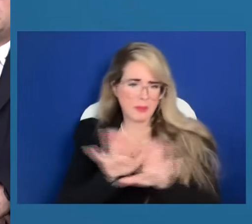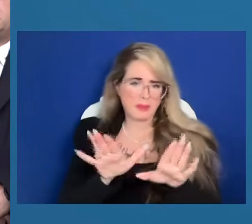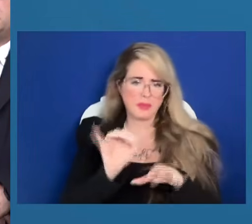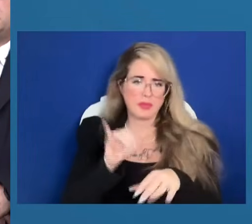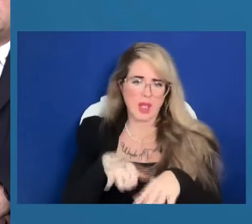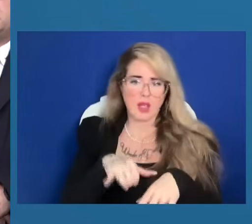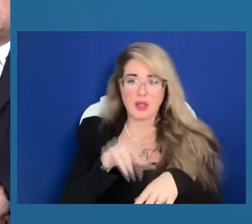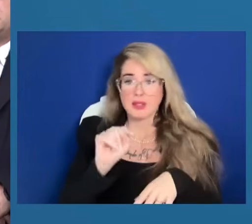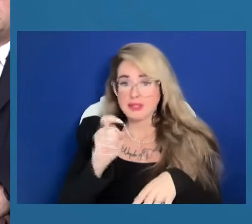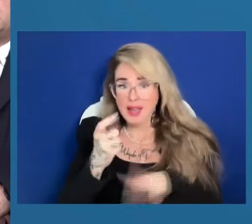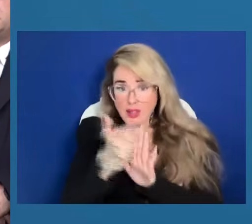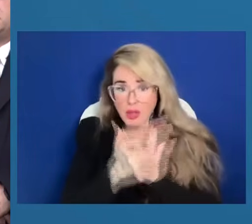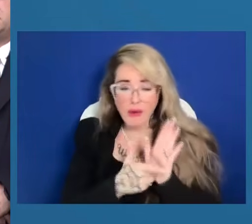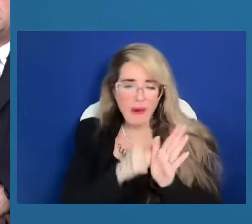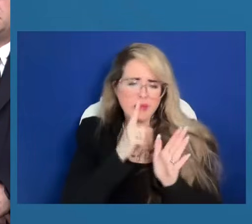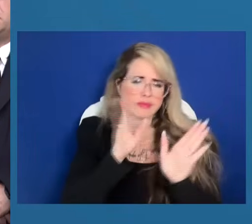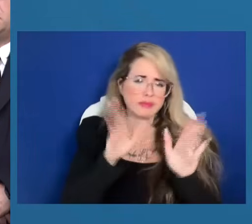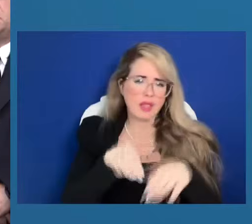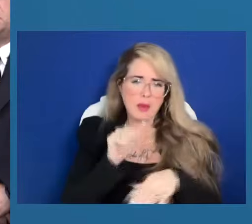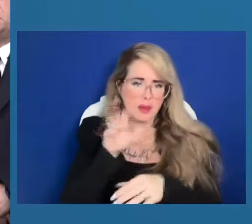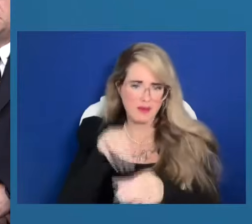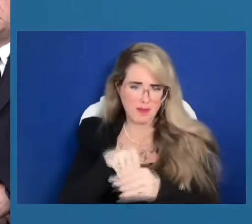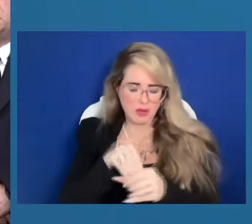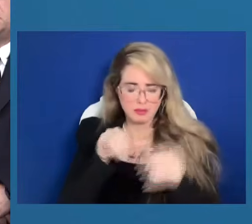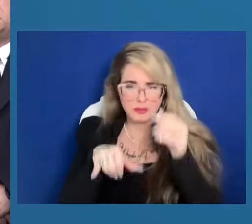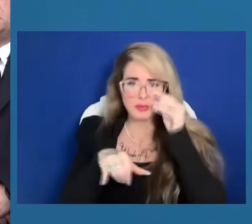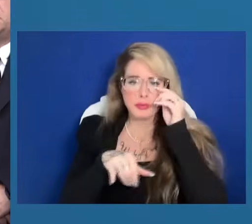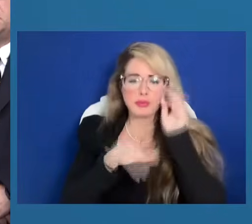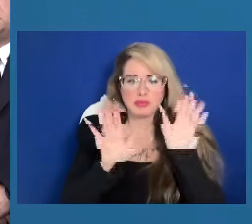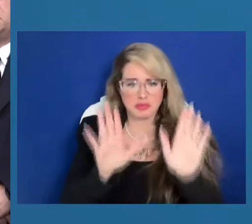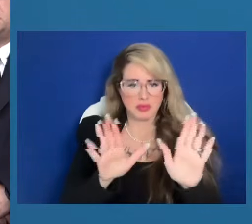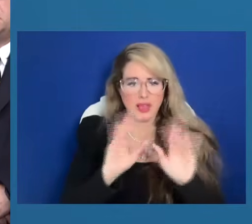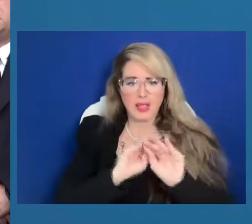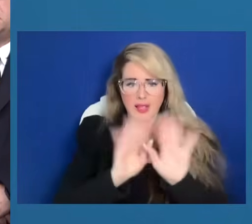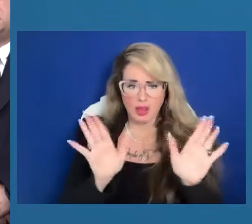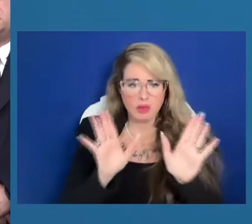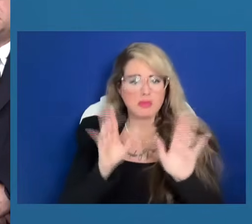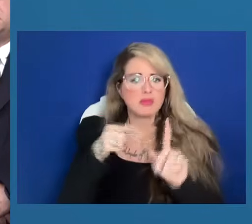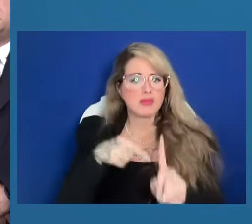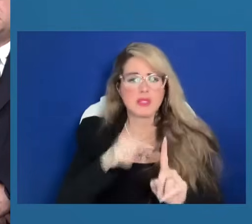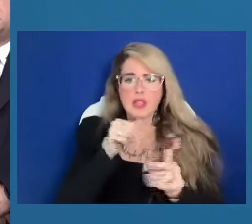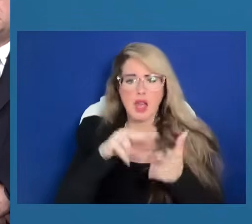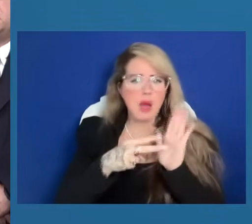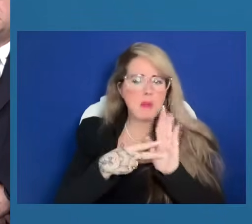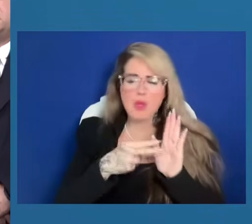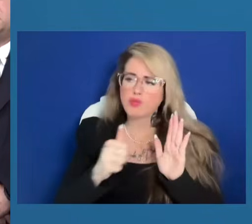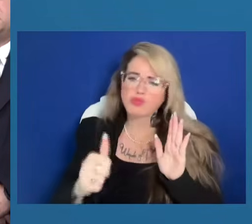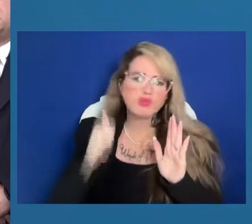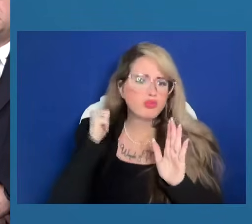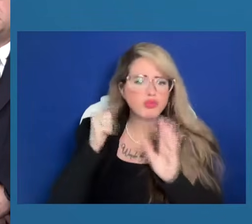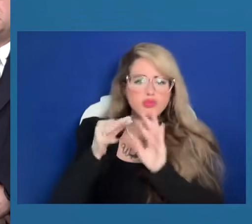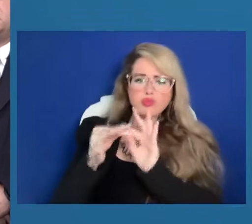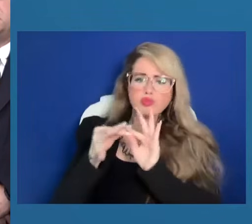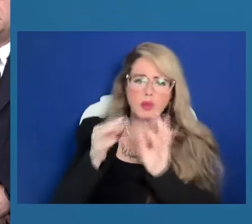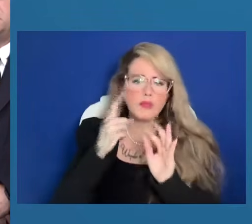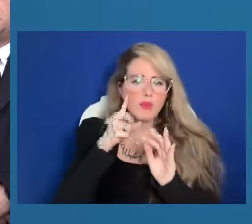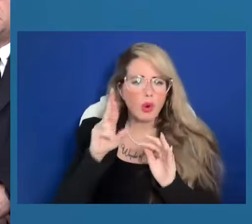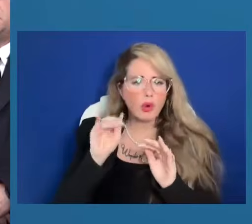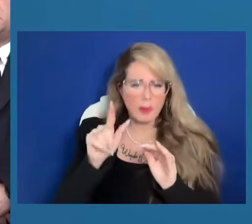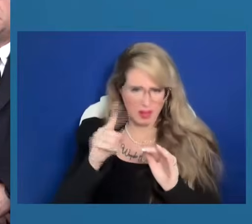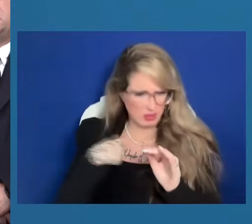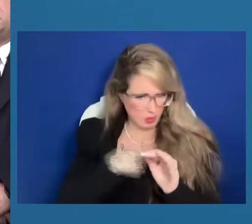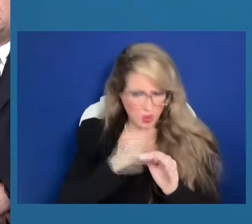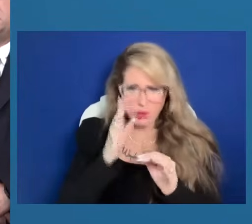law. I'm not going to enforce civil enforcement. Let me be clear. This isn't about refusing to cooperate on criminal matters. We will continue to do